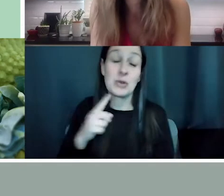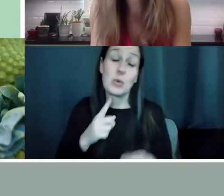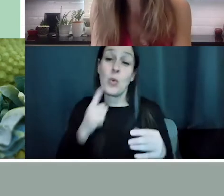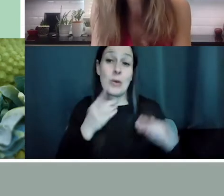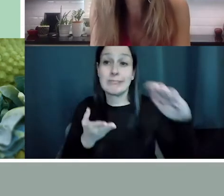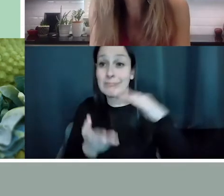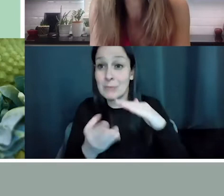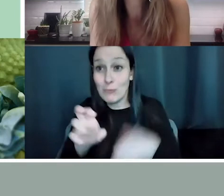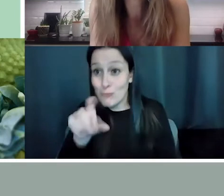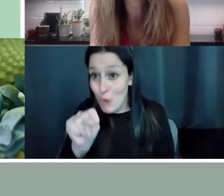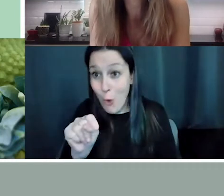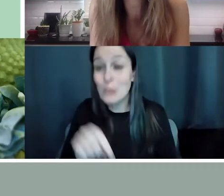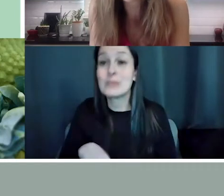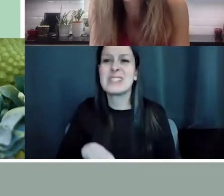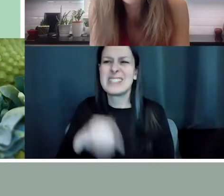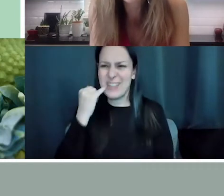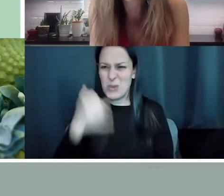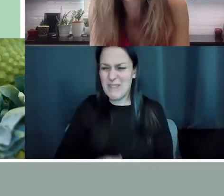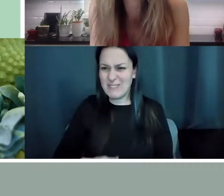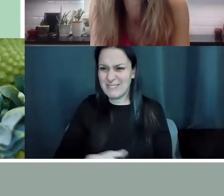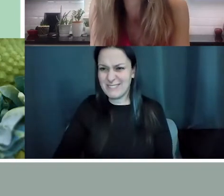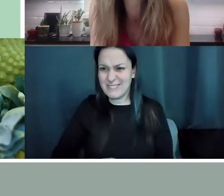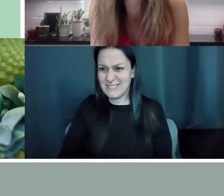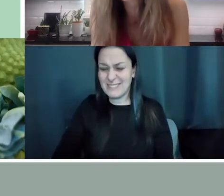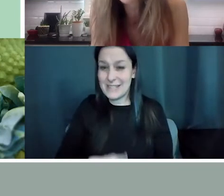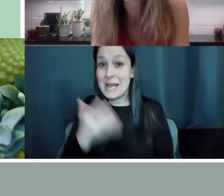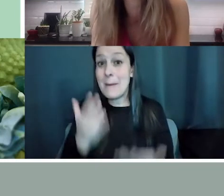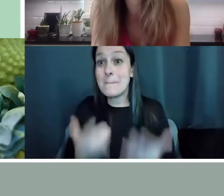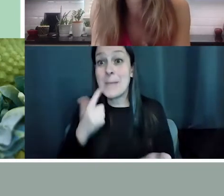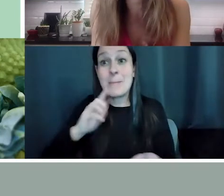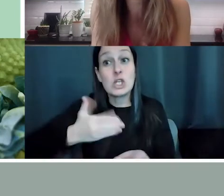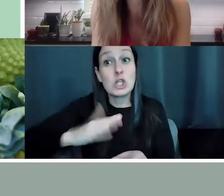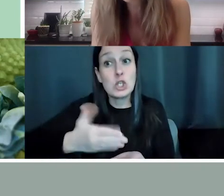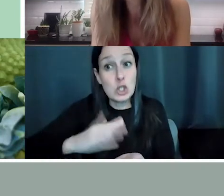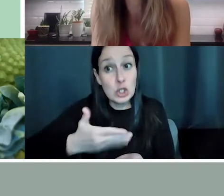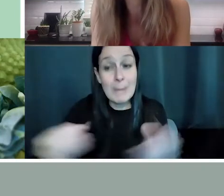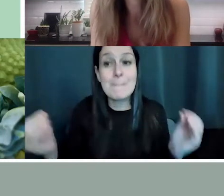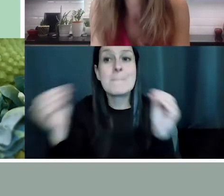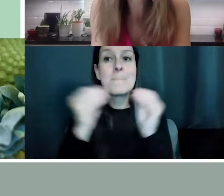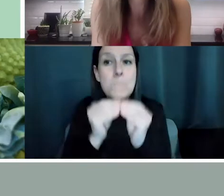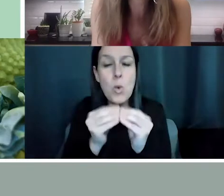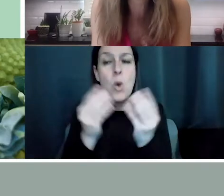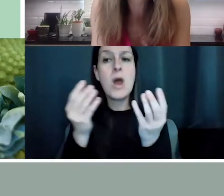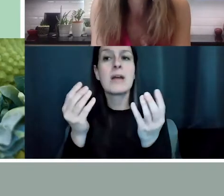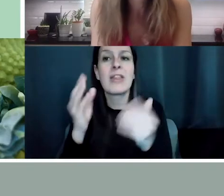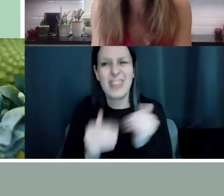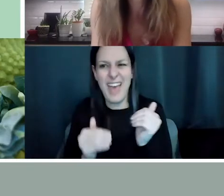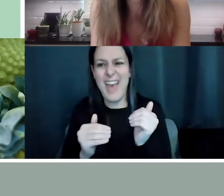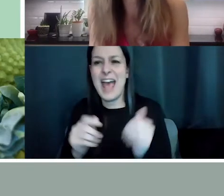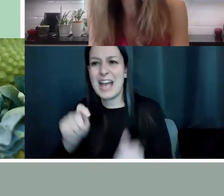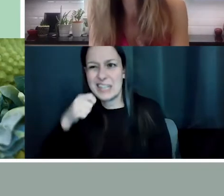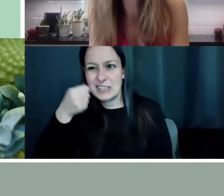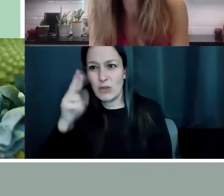oven. If you're having some digestive upset, then you might want to cook them a lot more than if you weren't.